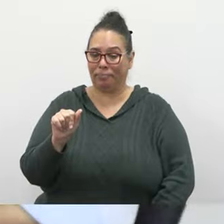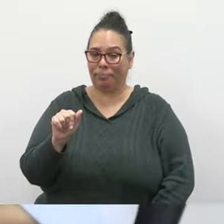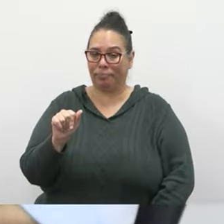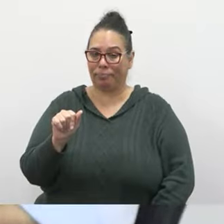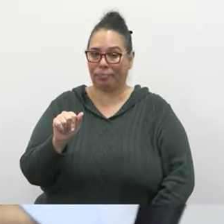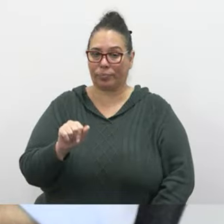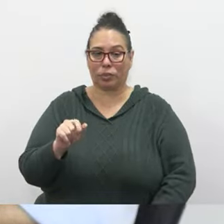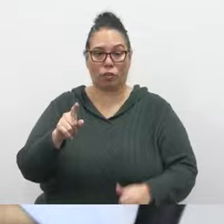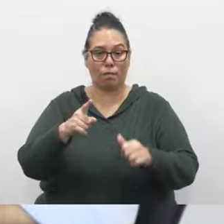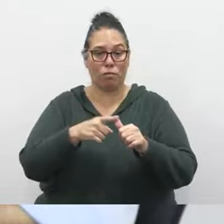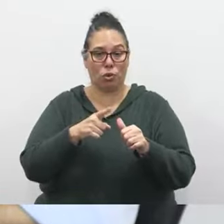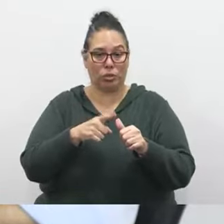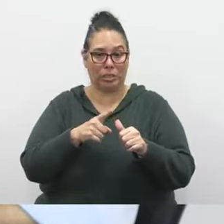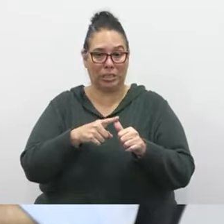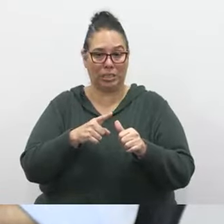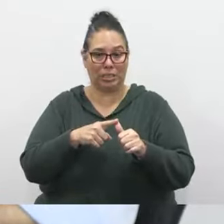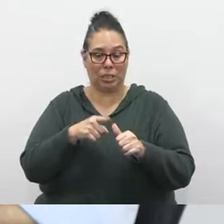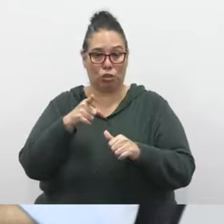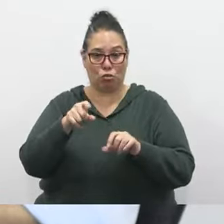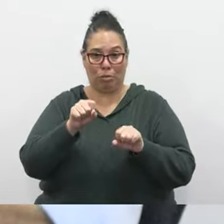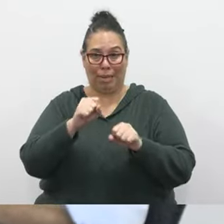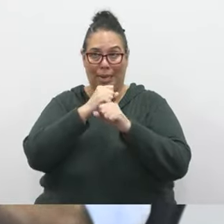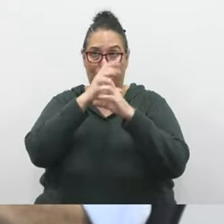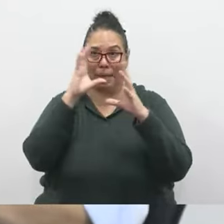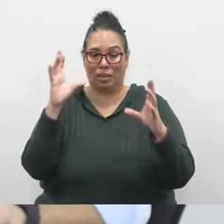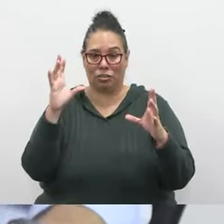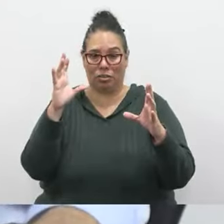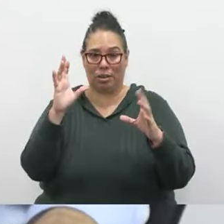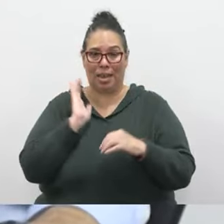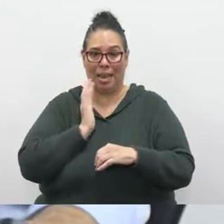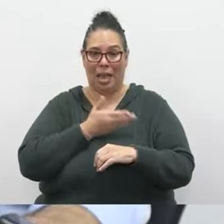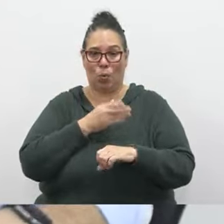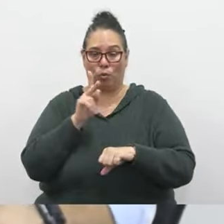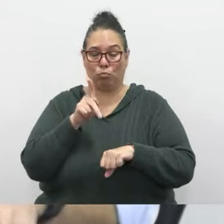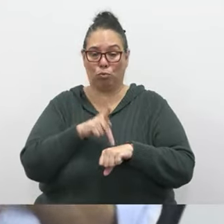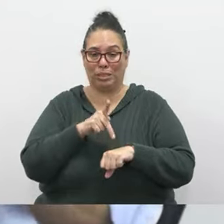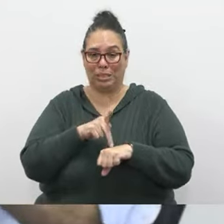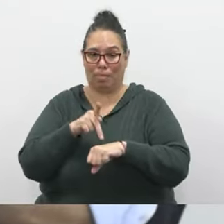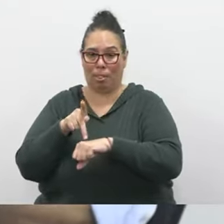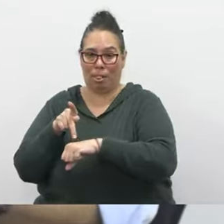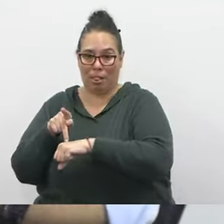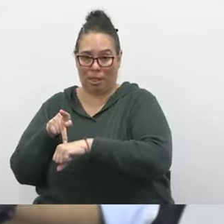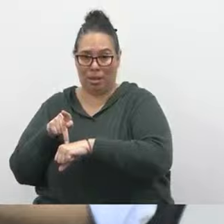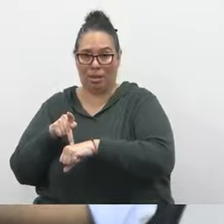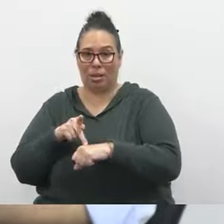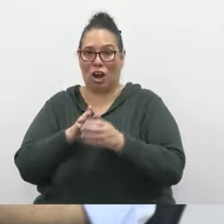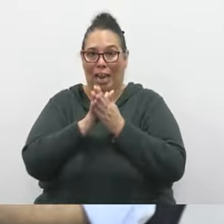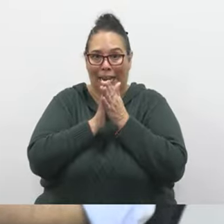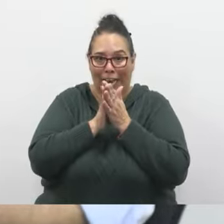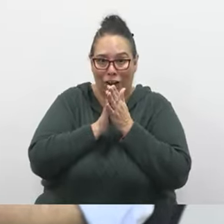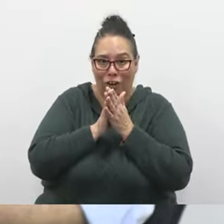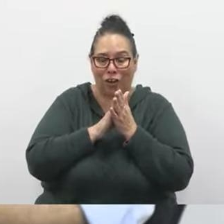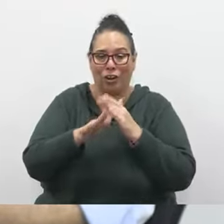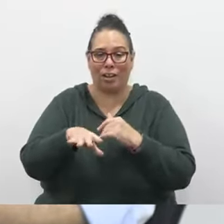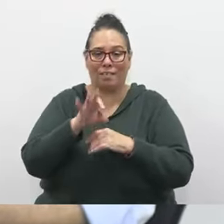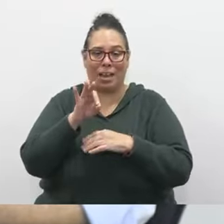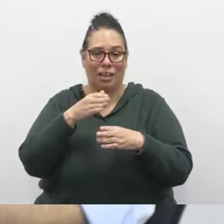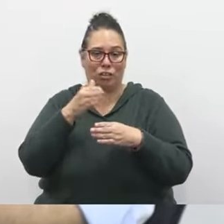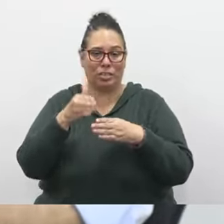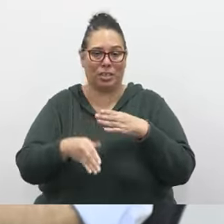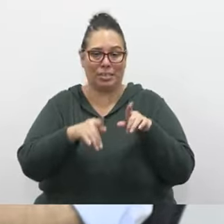One of the first things, as you can imagine, our principals are pretty eager to find out the results of